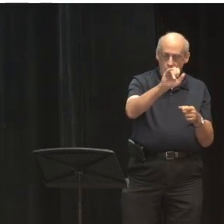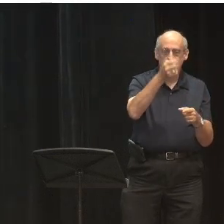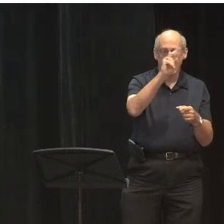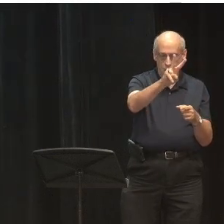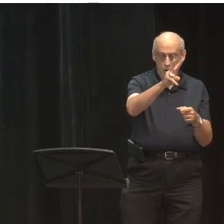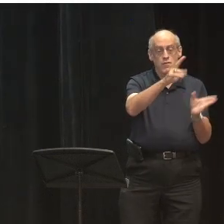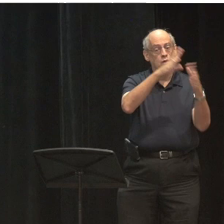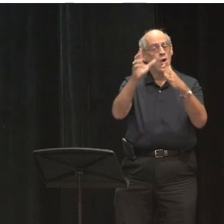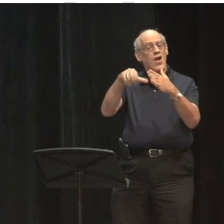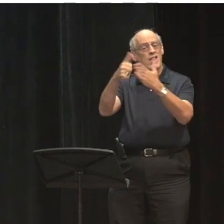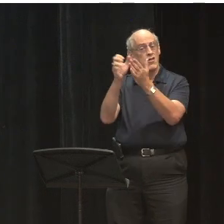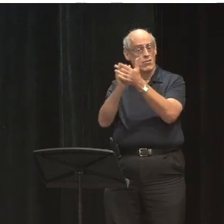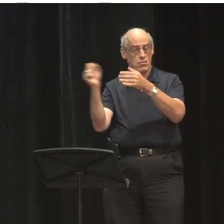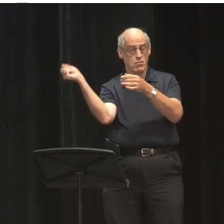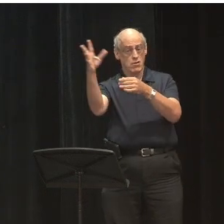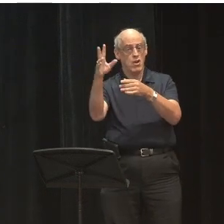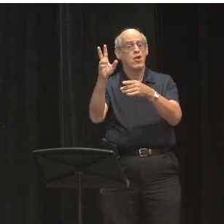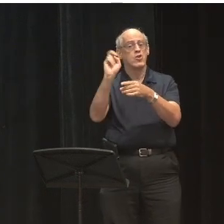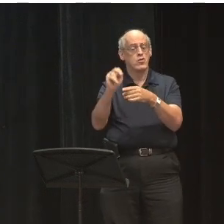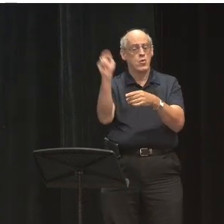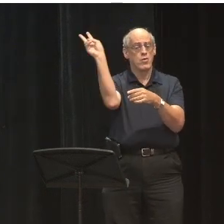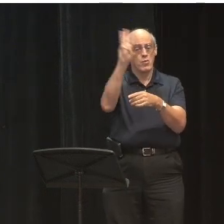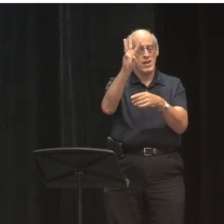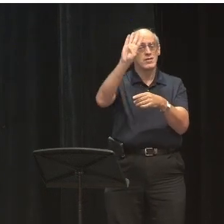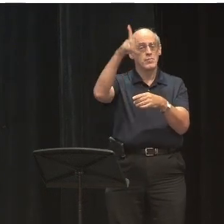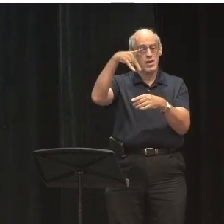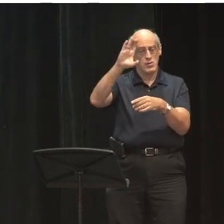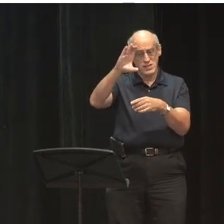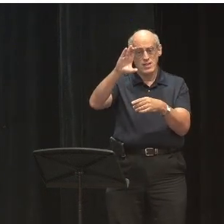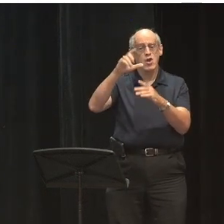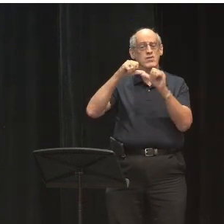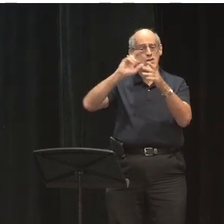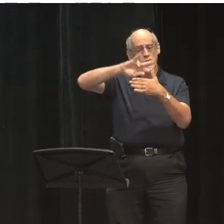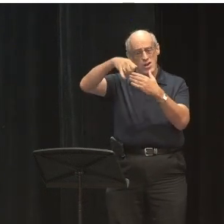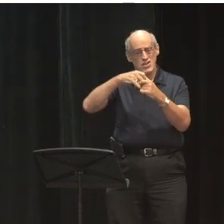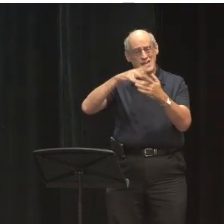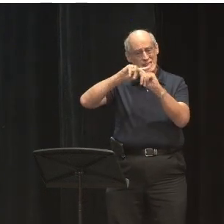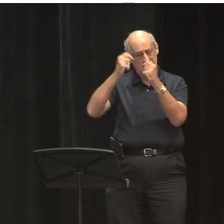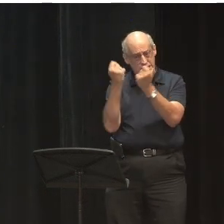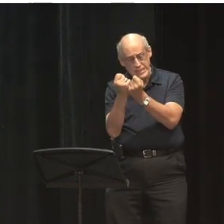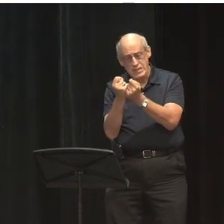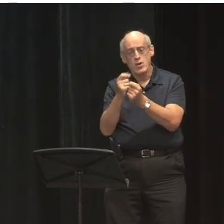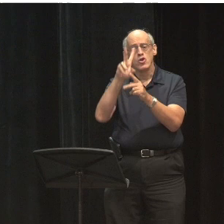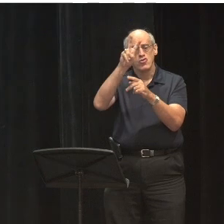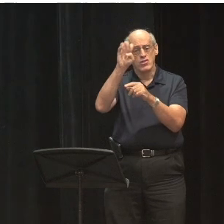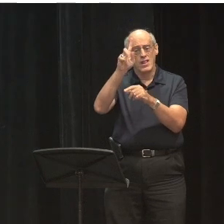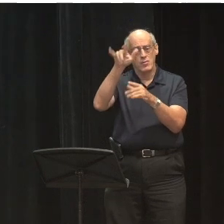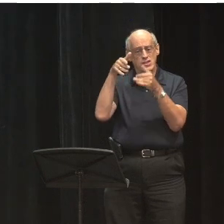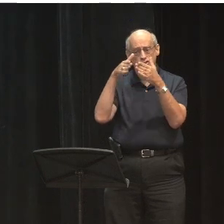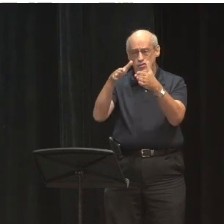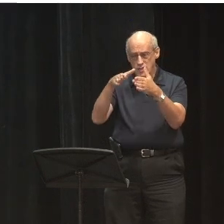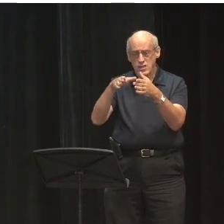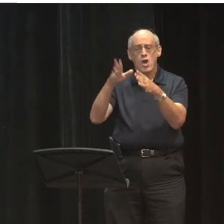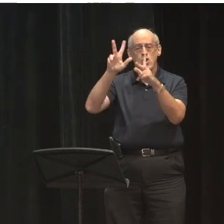nwbpcrinfo@bpca.ny.gov or by mail to Northwest Battery Park City Resiliency Project Team at 200 Liberty